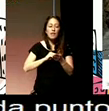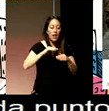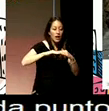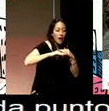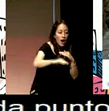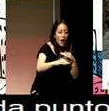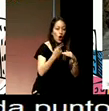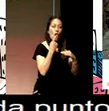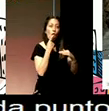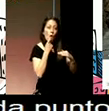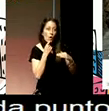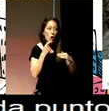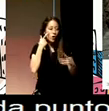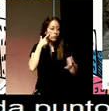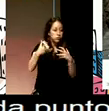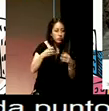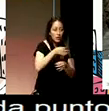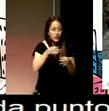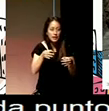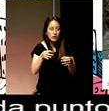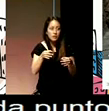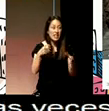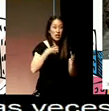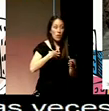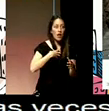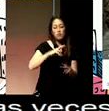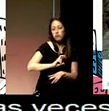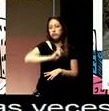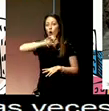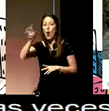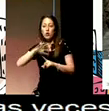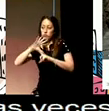sometimes we cannot find the perfect